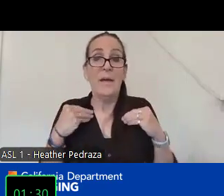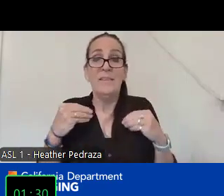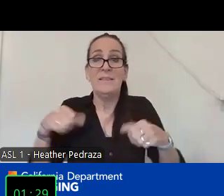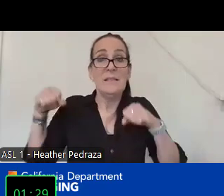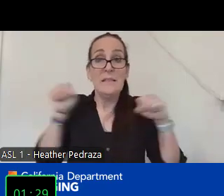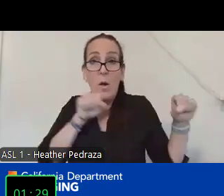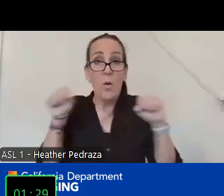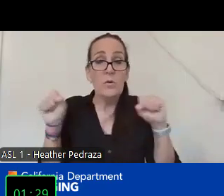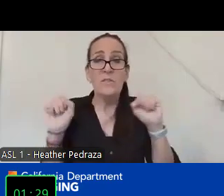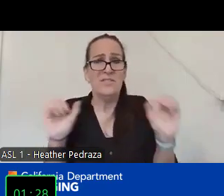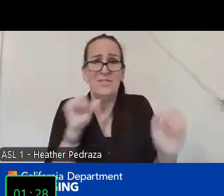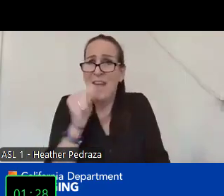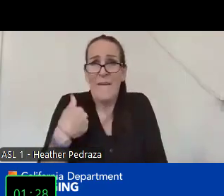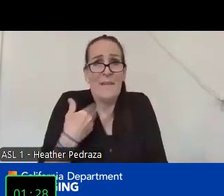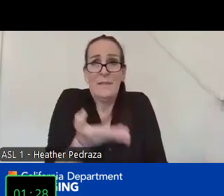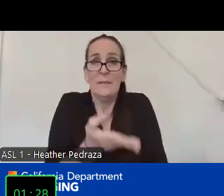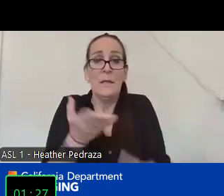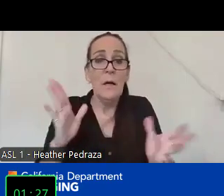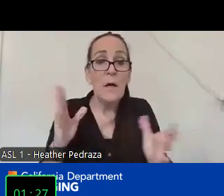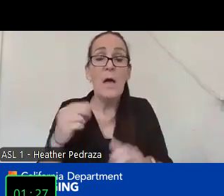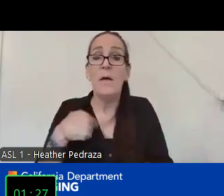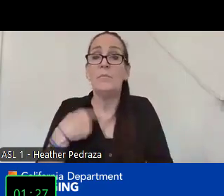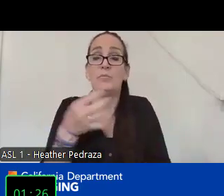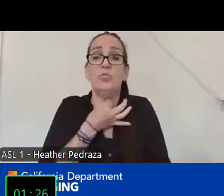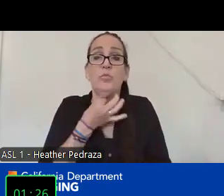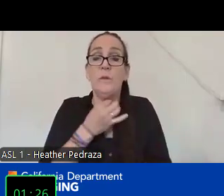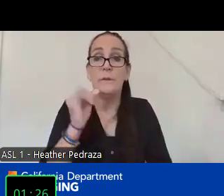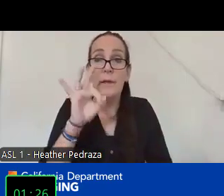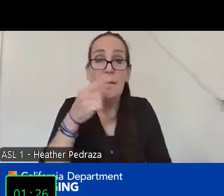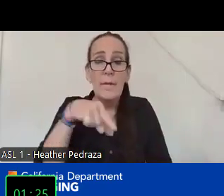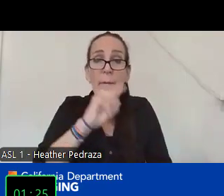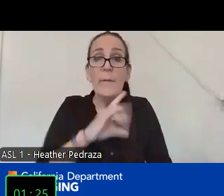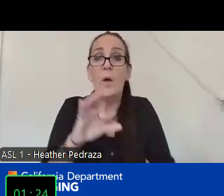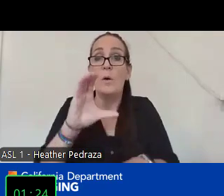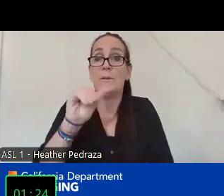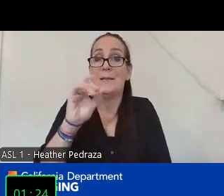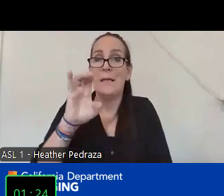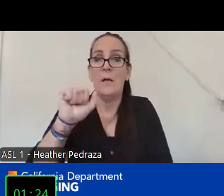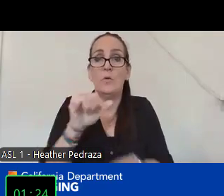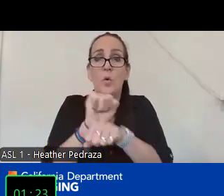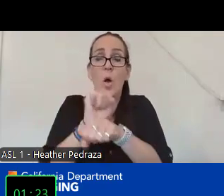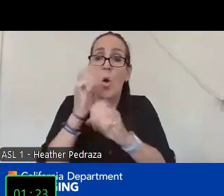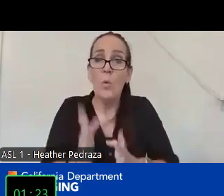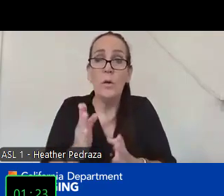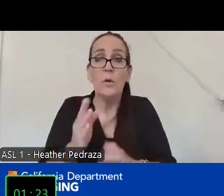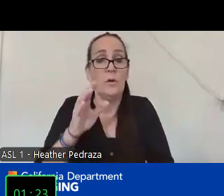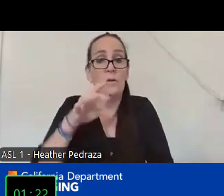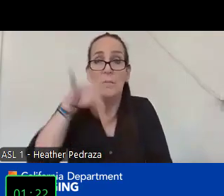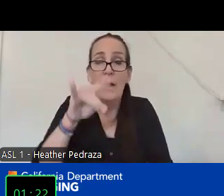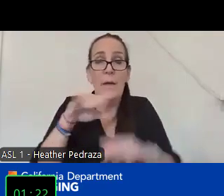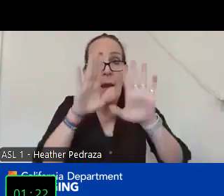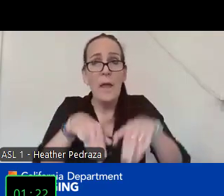wondering, as the caseworkers find housing, sometimes we would lock into certain